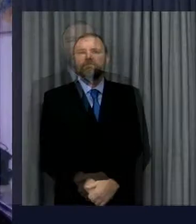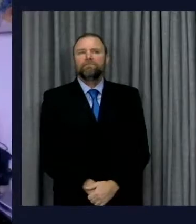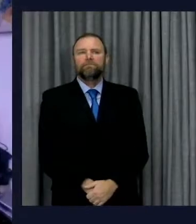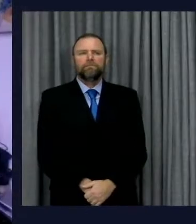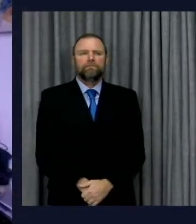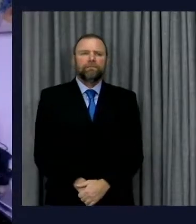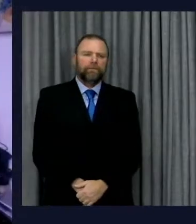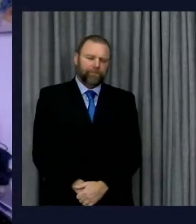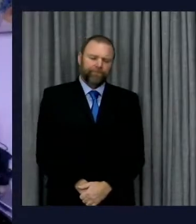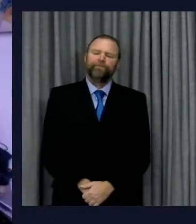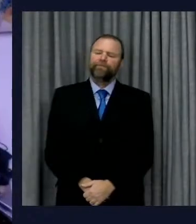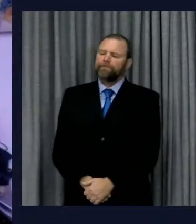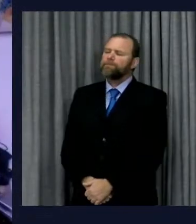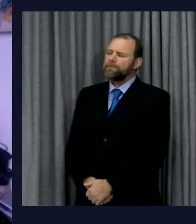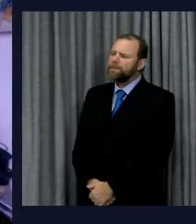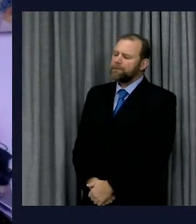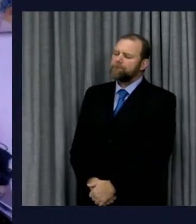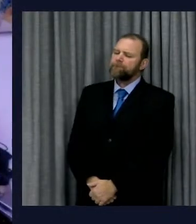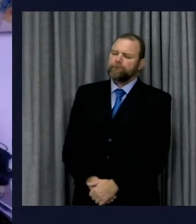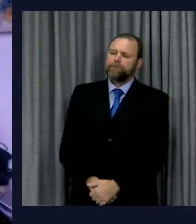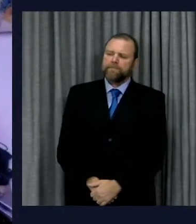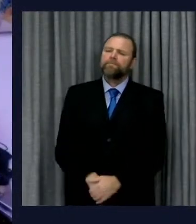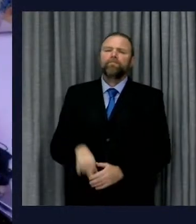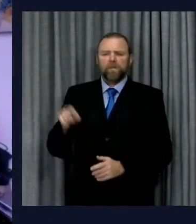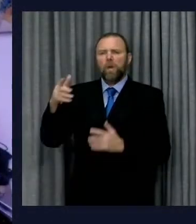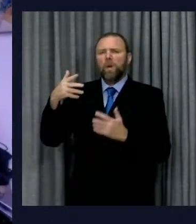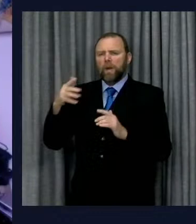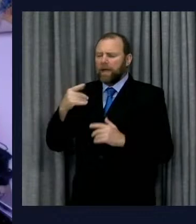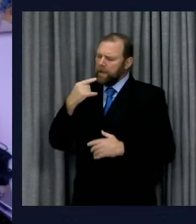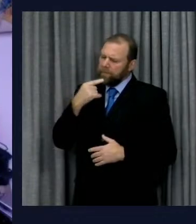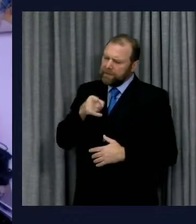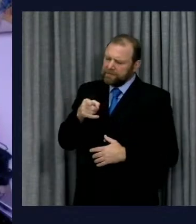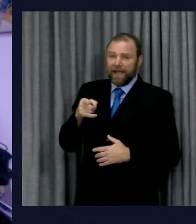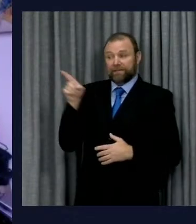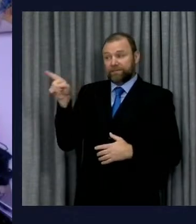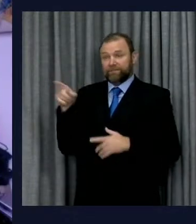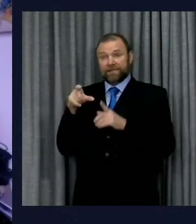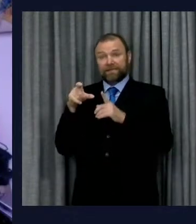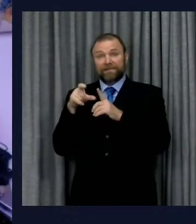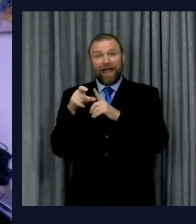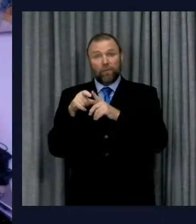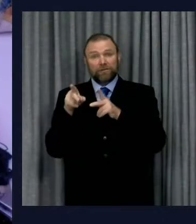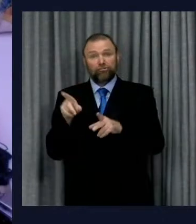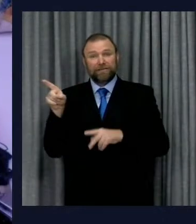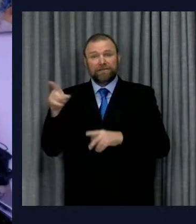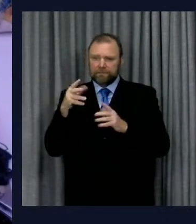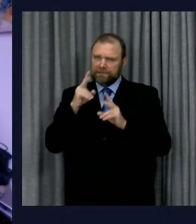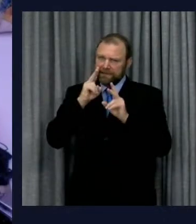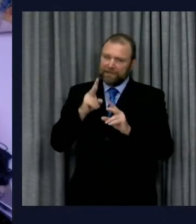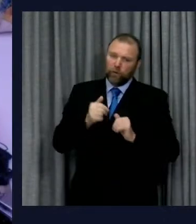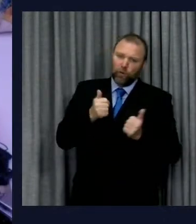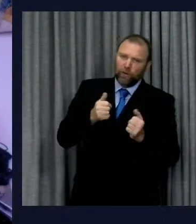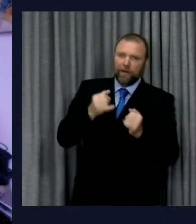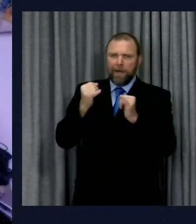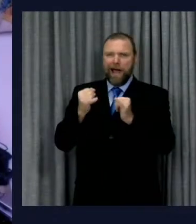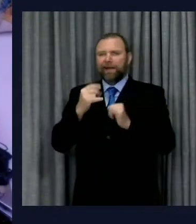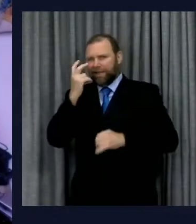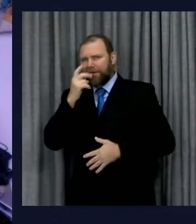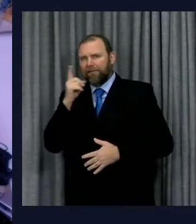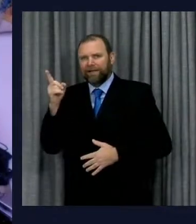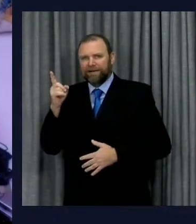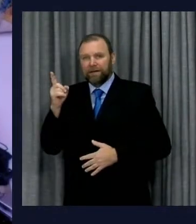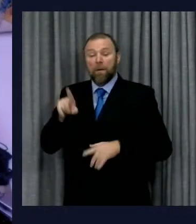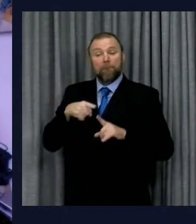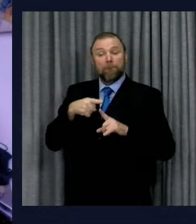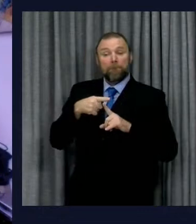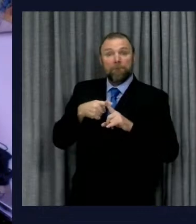You've said as well that we've seen the good, the bad and the ugly from Downing Street during the pandemic. You said the positive examples stand out